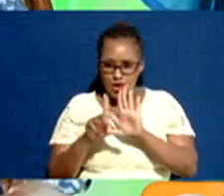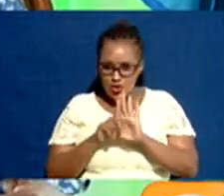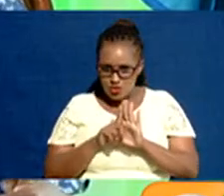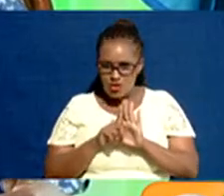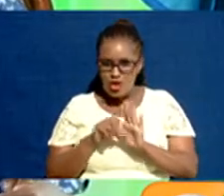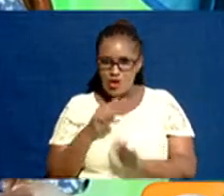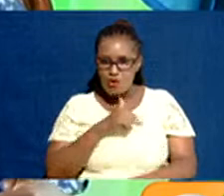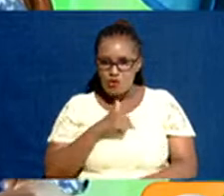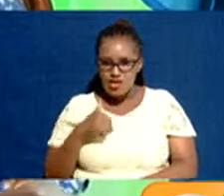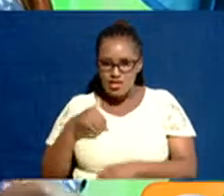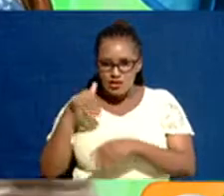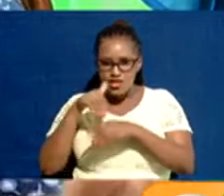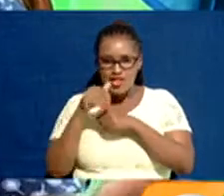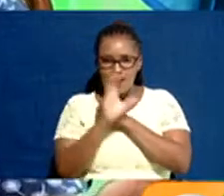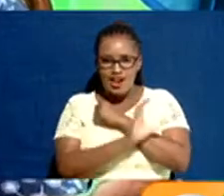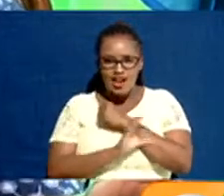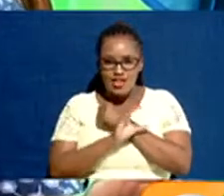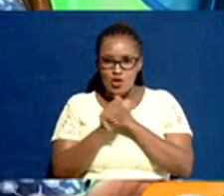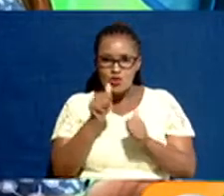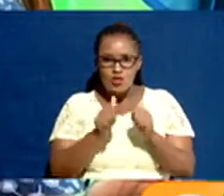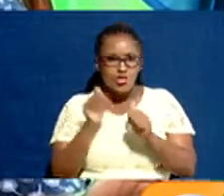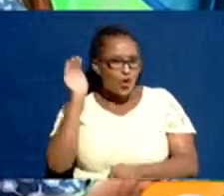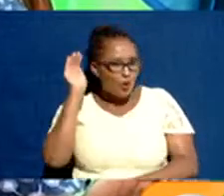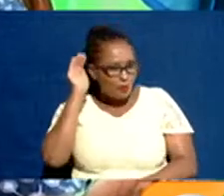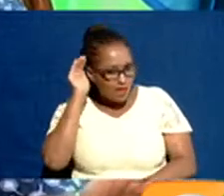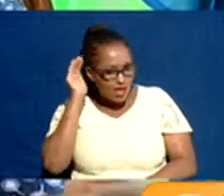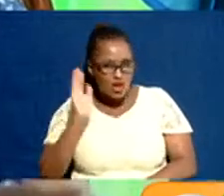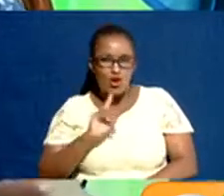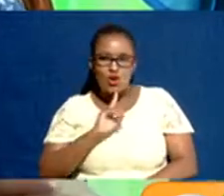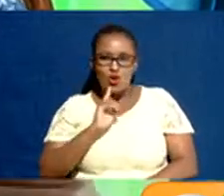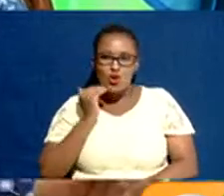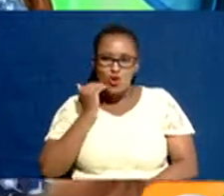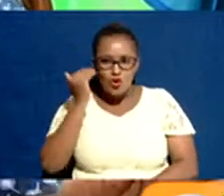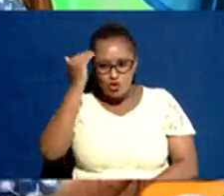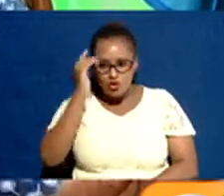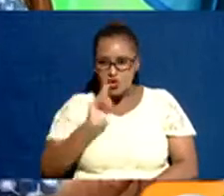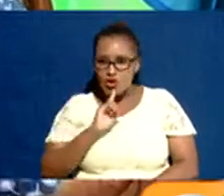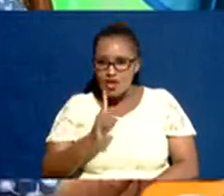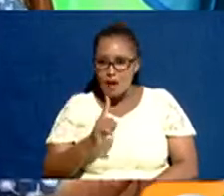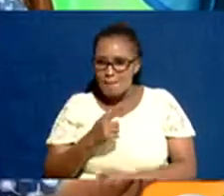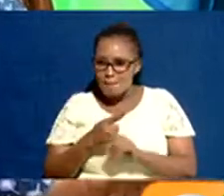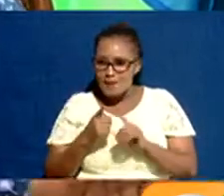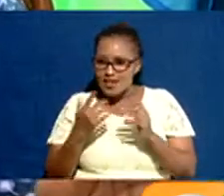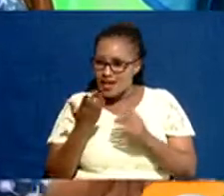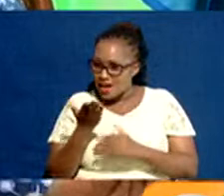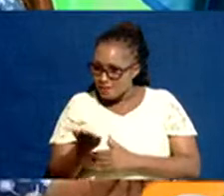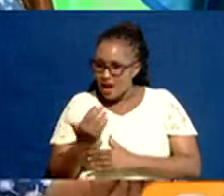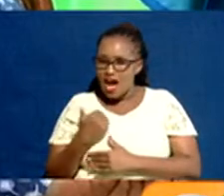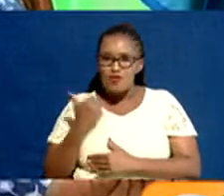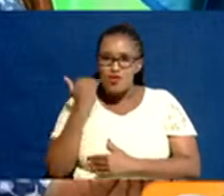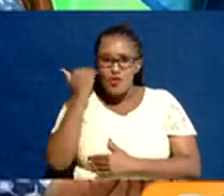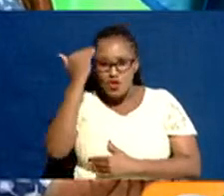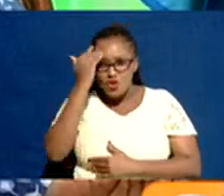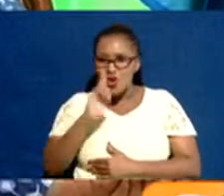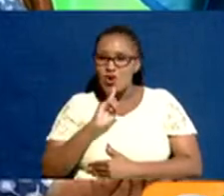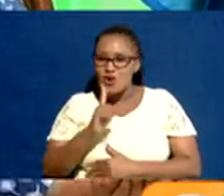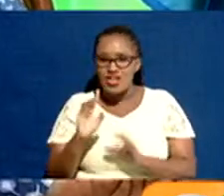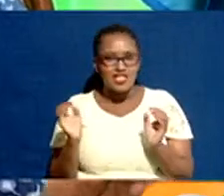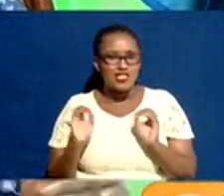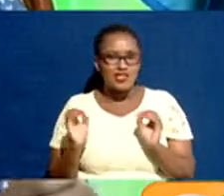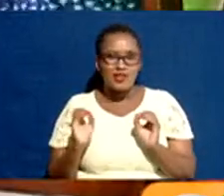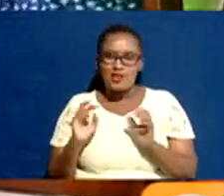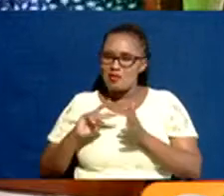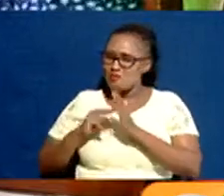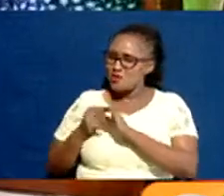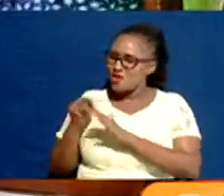We are a country that obeys court orders. There was no court order, as far as I'm concerned. Okay, well, were you issued